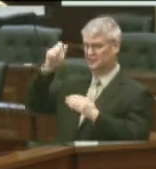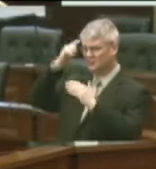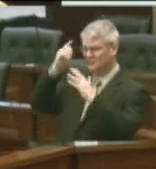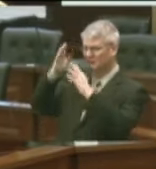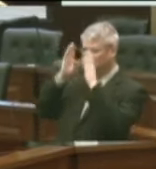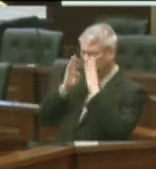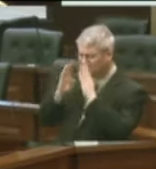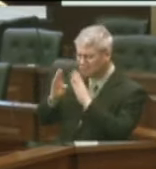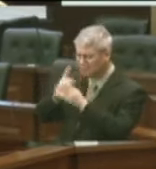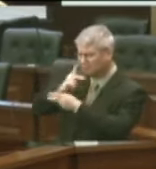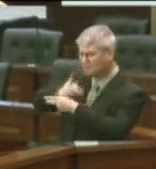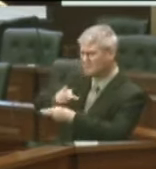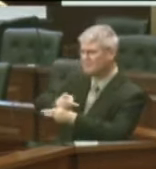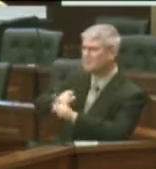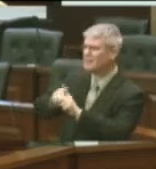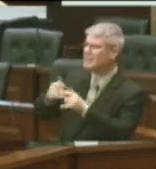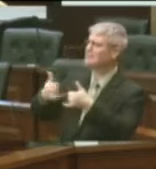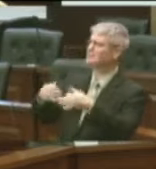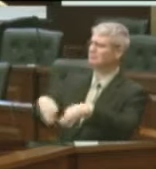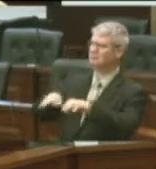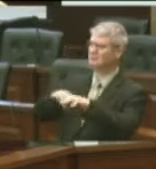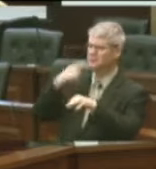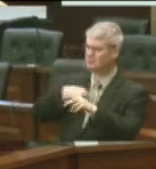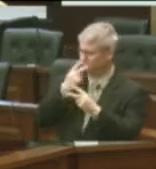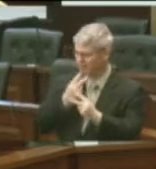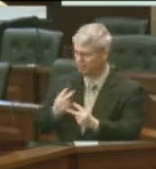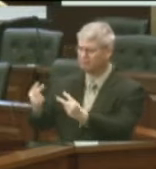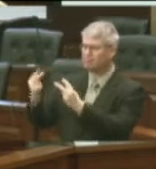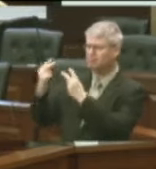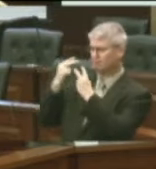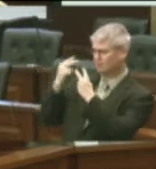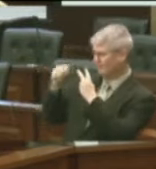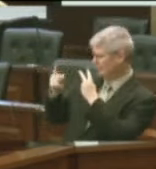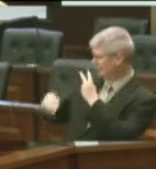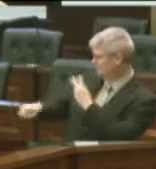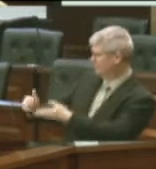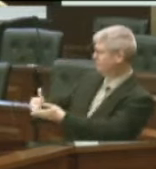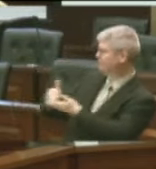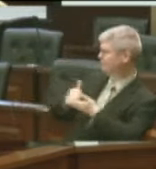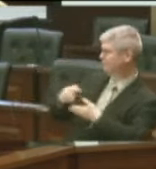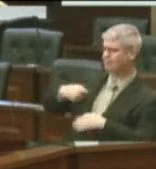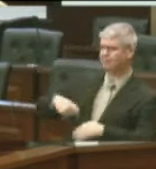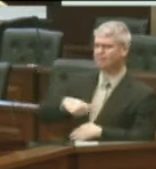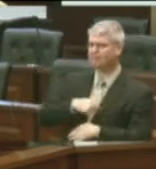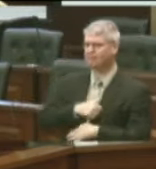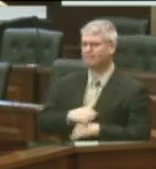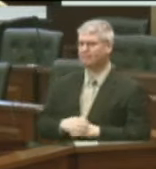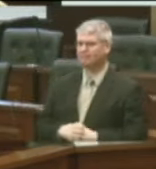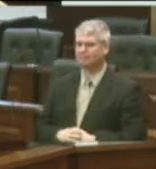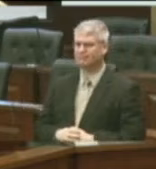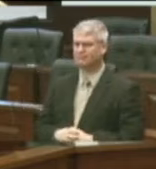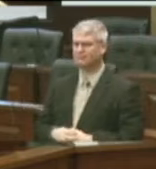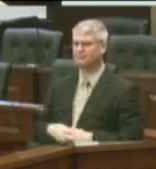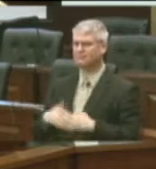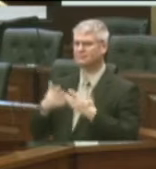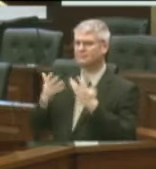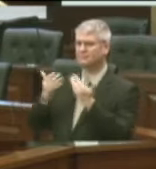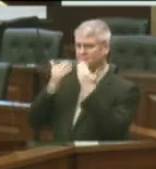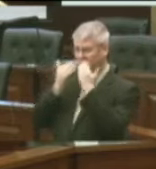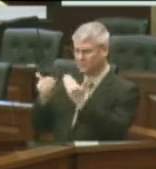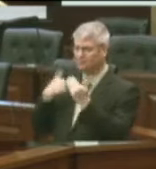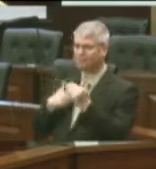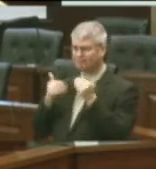given us the opportunity to have what we have in this great country. Thank you for joining us today. We're going to announce some very